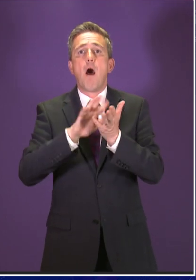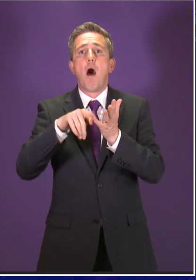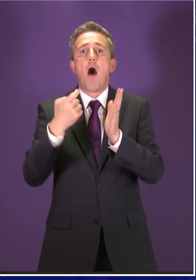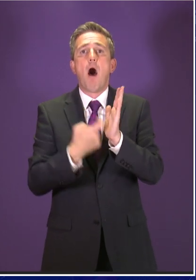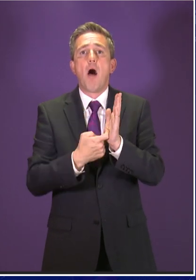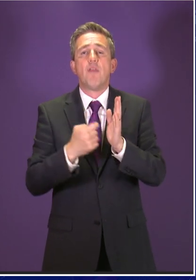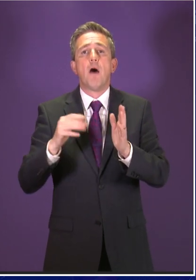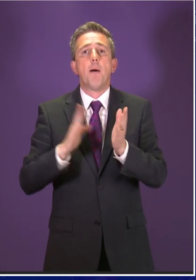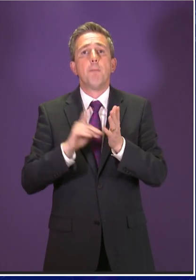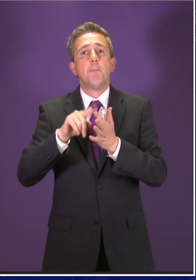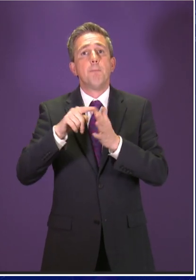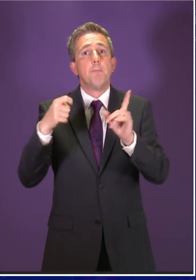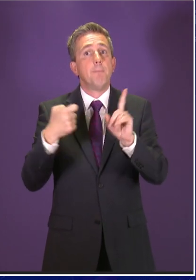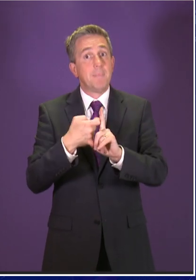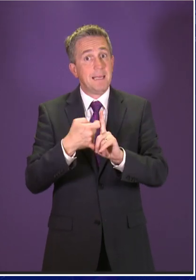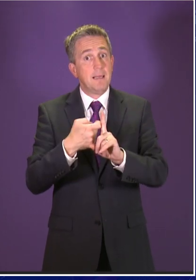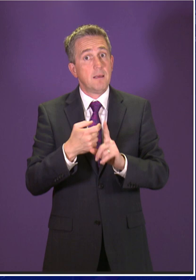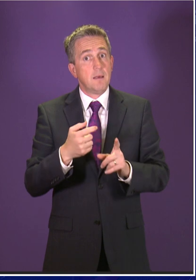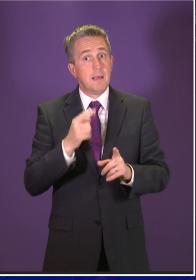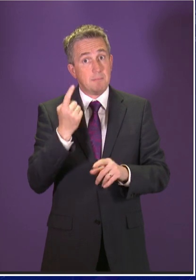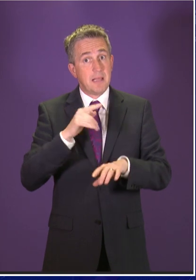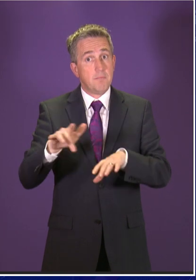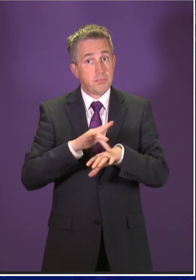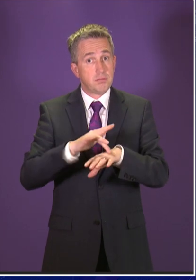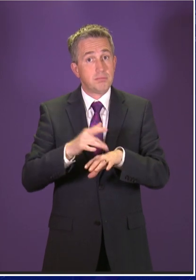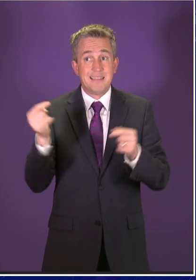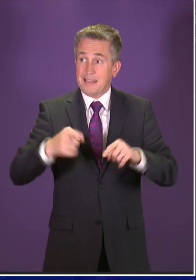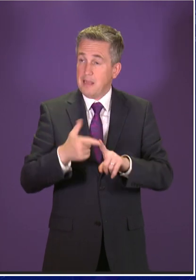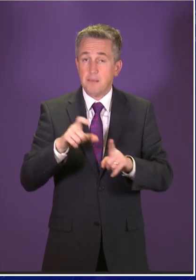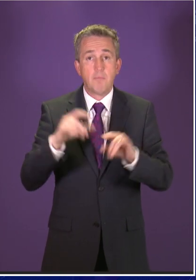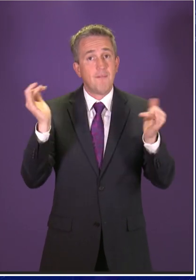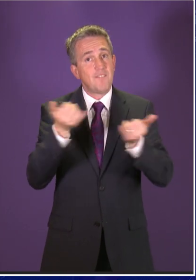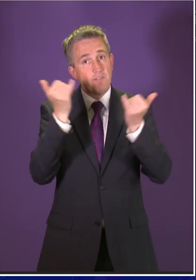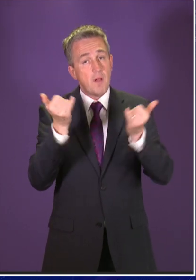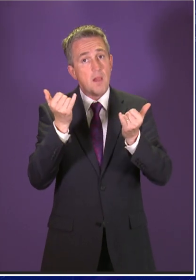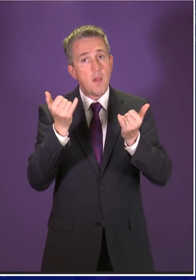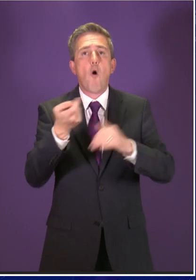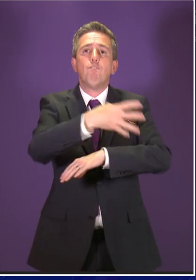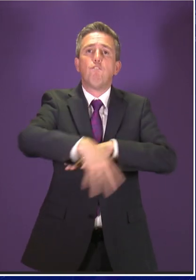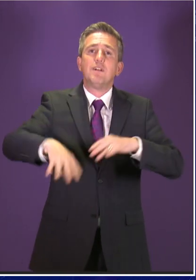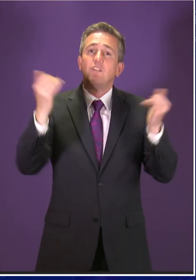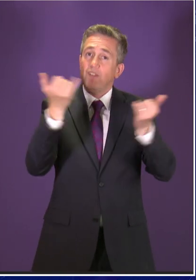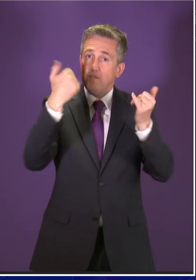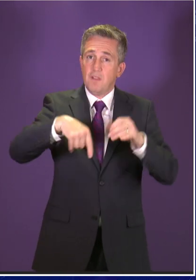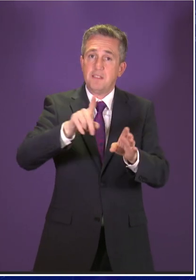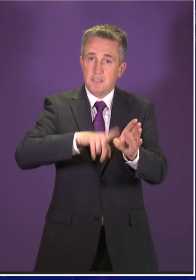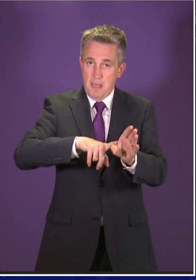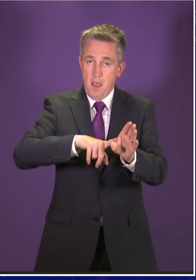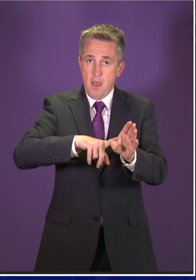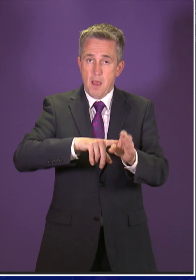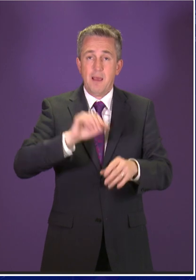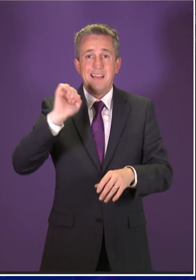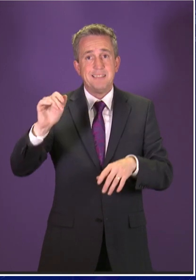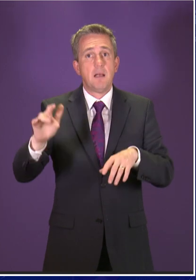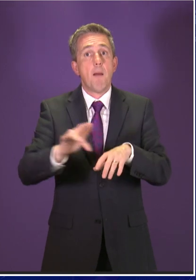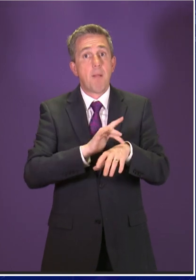is presenting his work, Erewhon, for the Edinburgh Festival, or Fringe Festival, this year. The